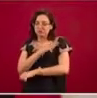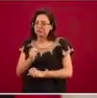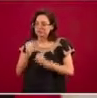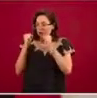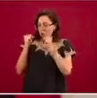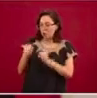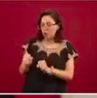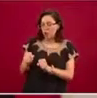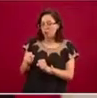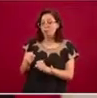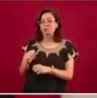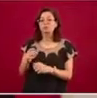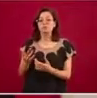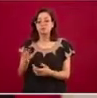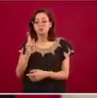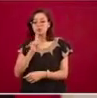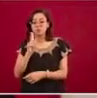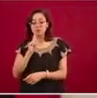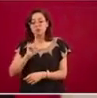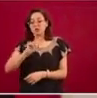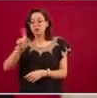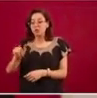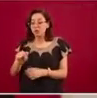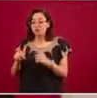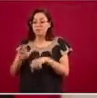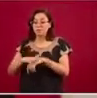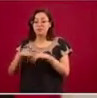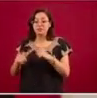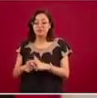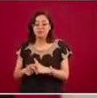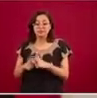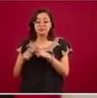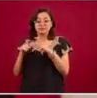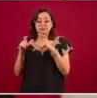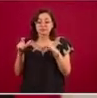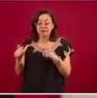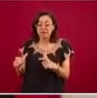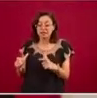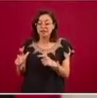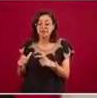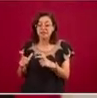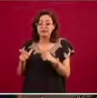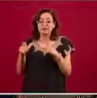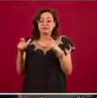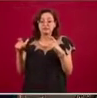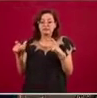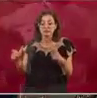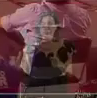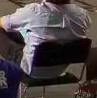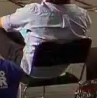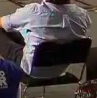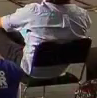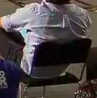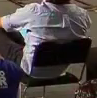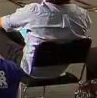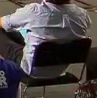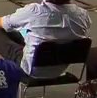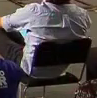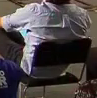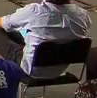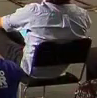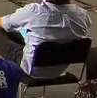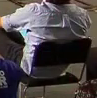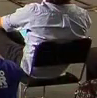can evaluate the safety of using this product. Then we can move to another phase in which we can do the same tests